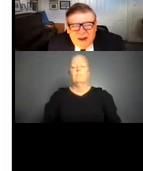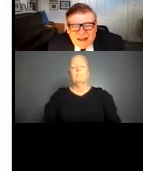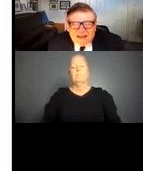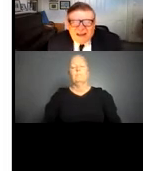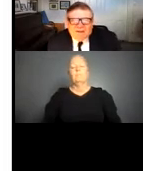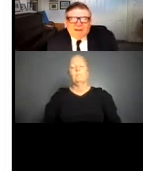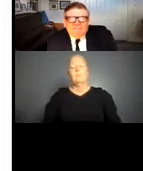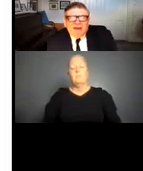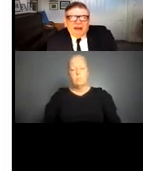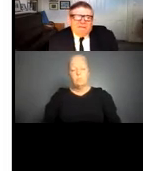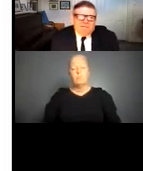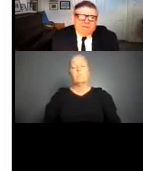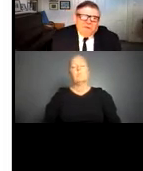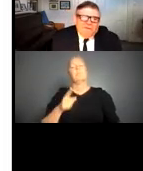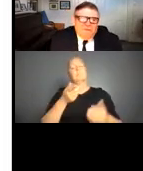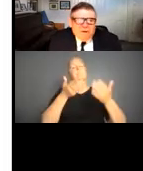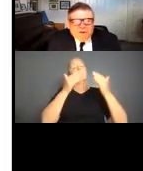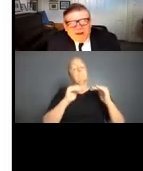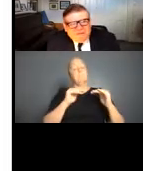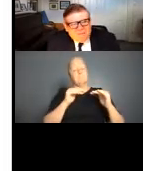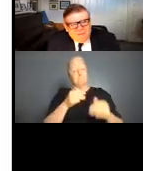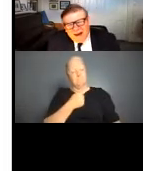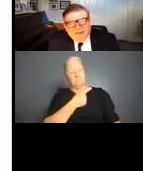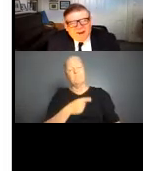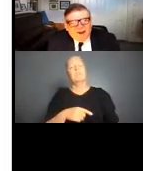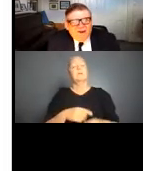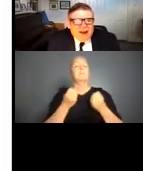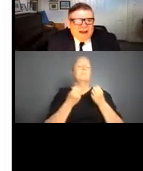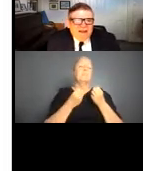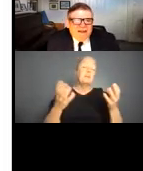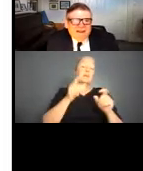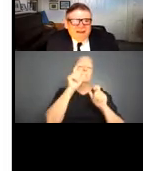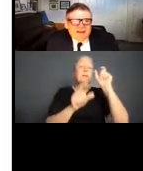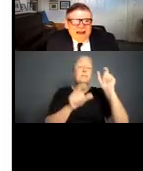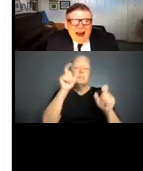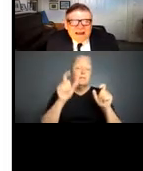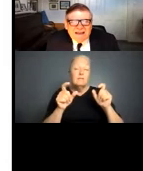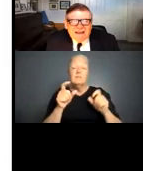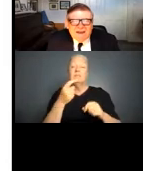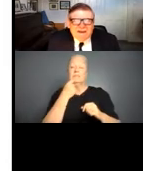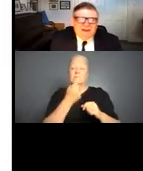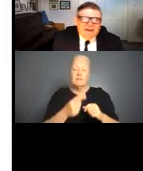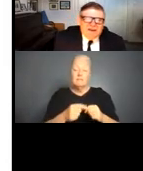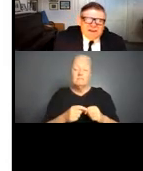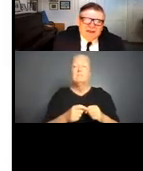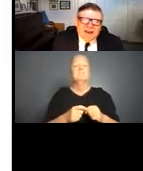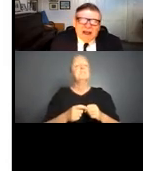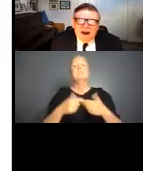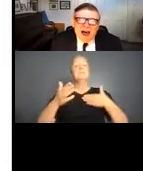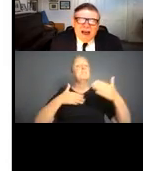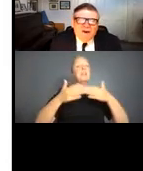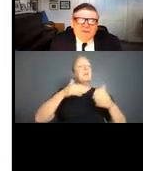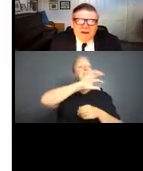The next thing was many people reported from many different contexts that their access to goods and services, that